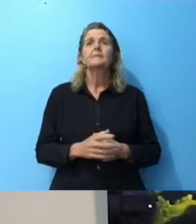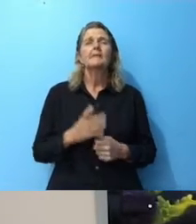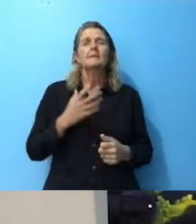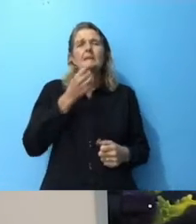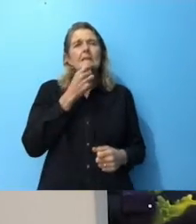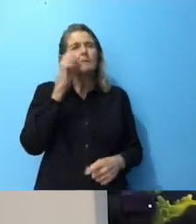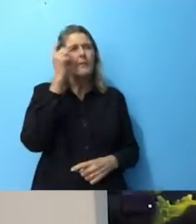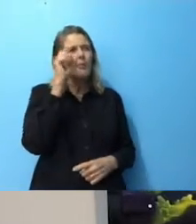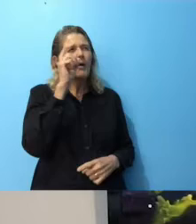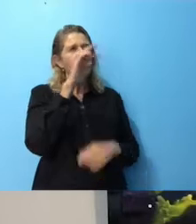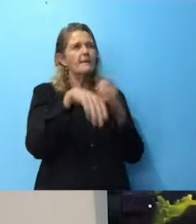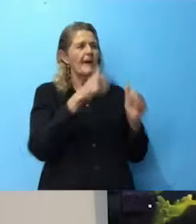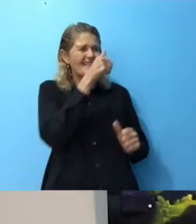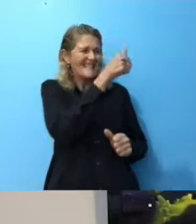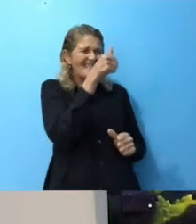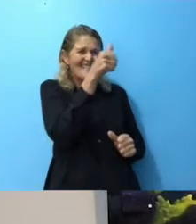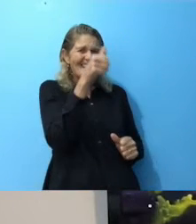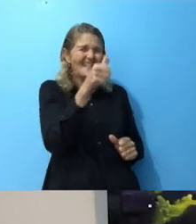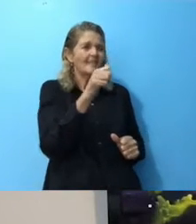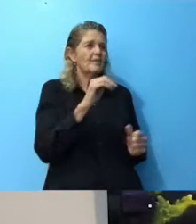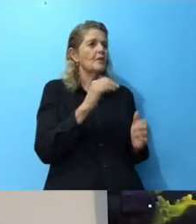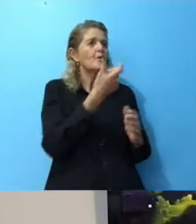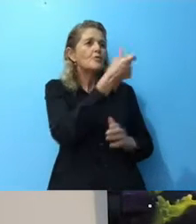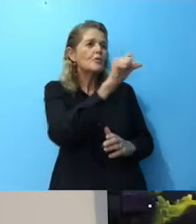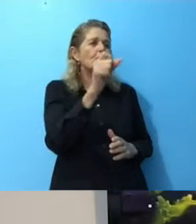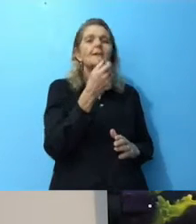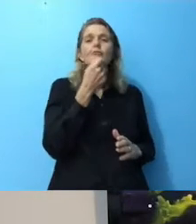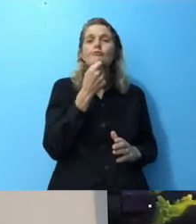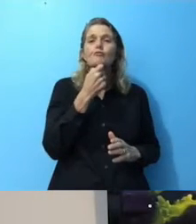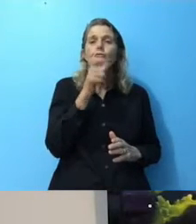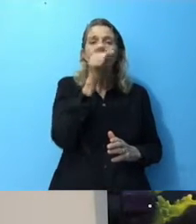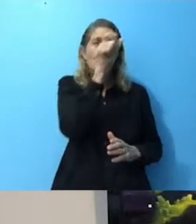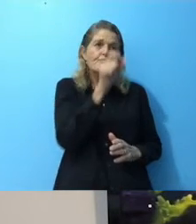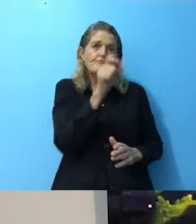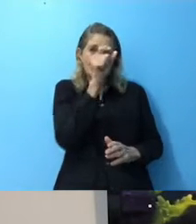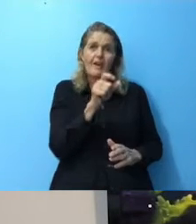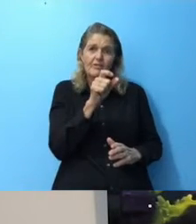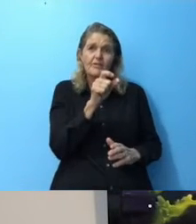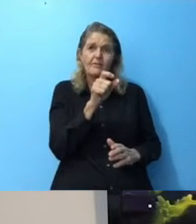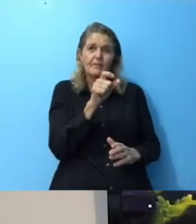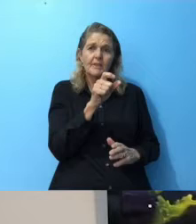Now I was a little worried about some of these sticking, so I've got a smaller brush. I'm just going to really gently go over.